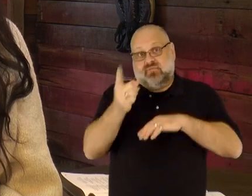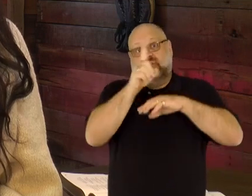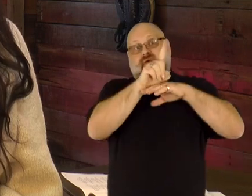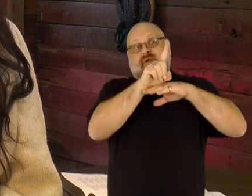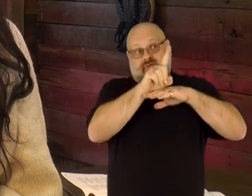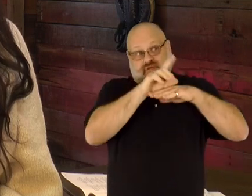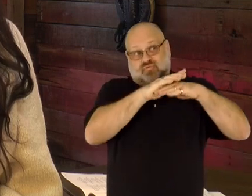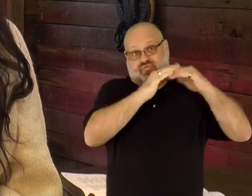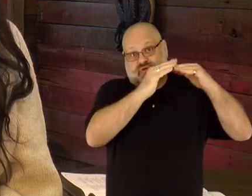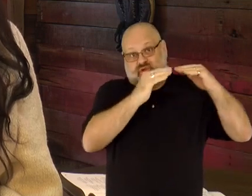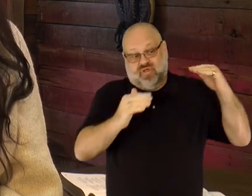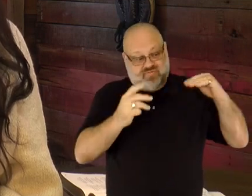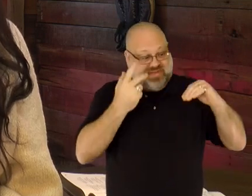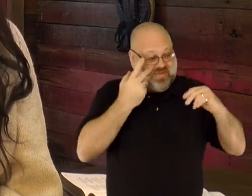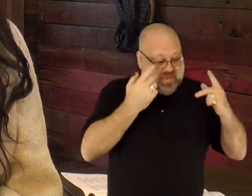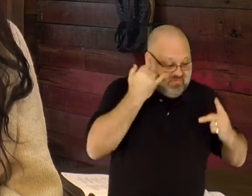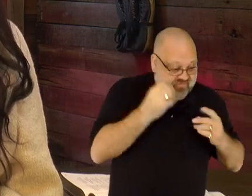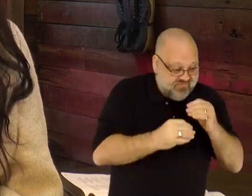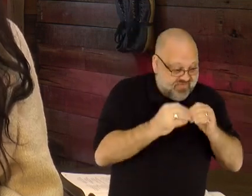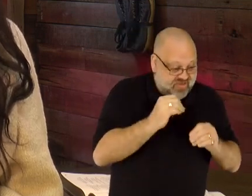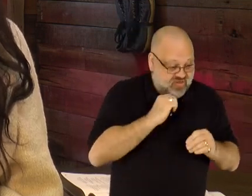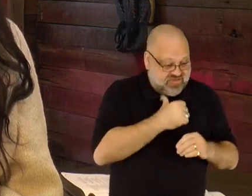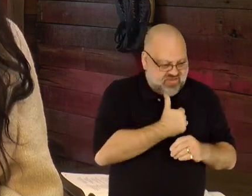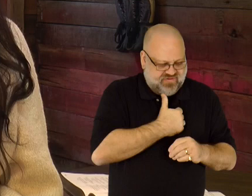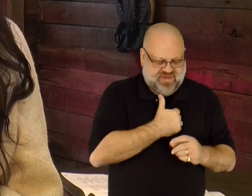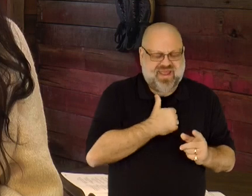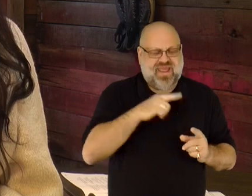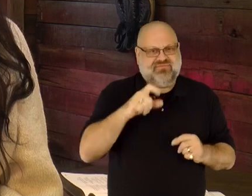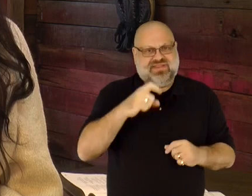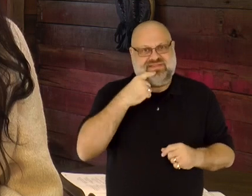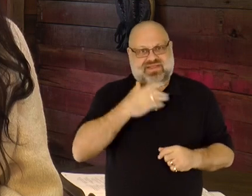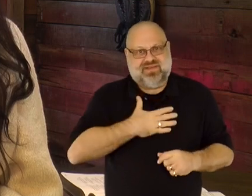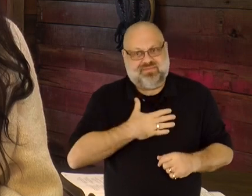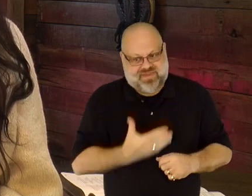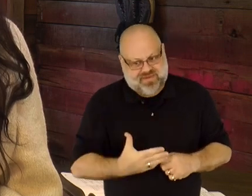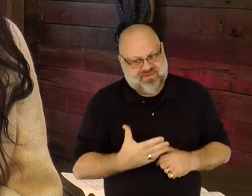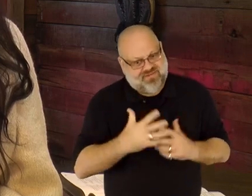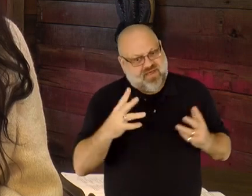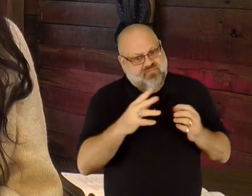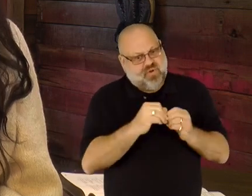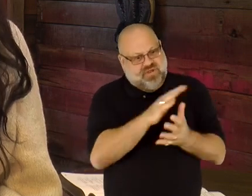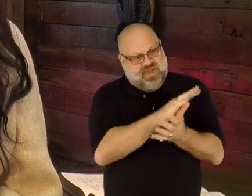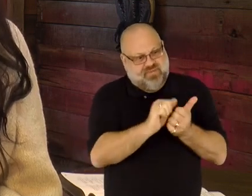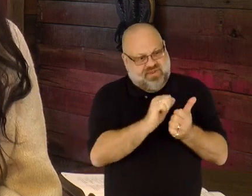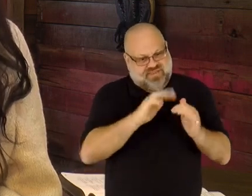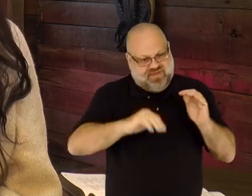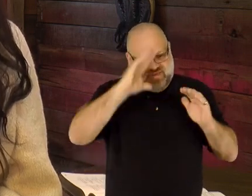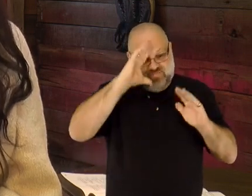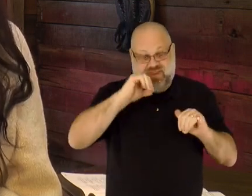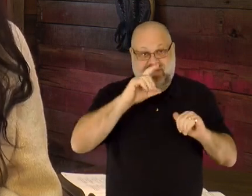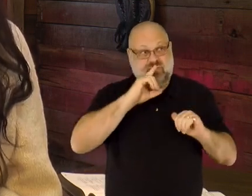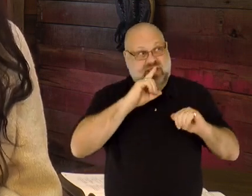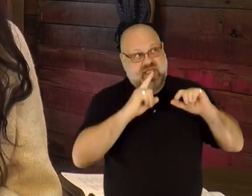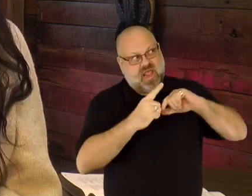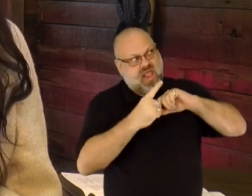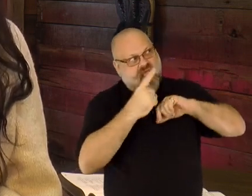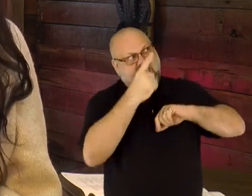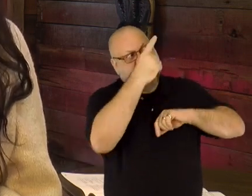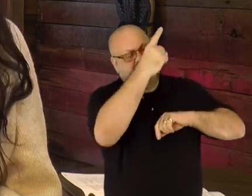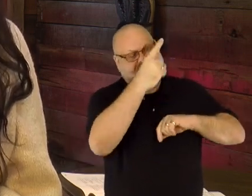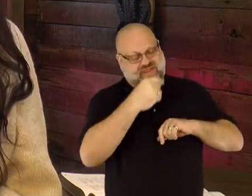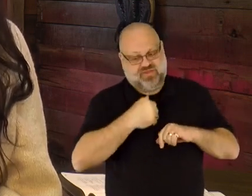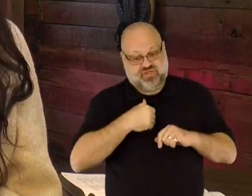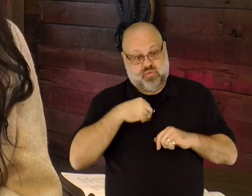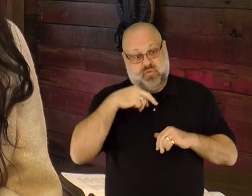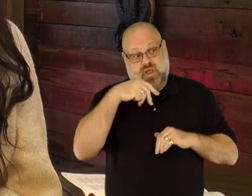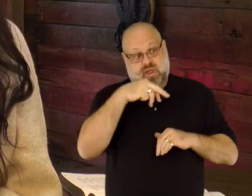ourselves. And I have to say, there was a lot more damage than I expected, and it's way up there. Yes, it's it is. way up there.